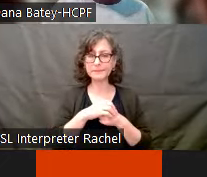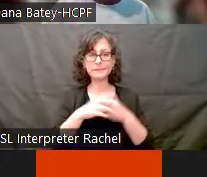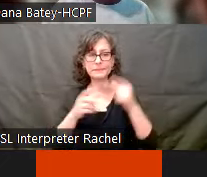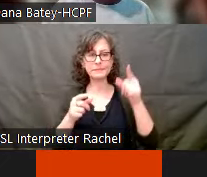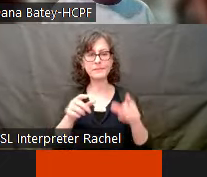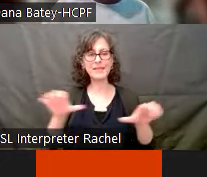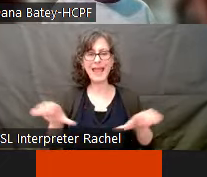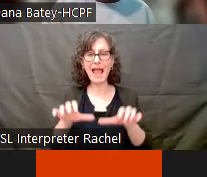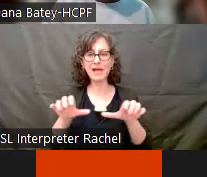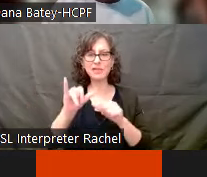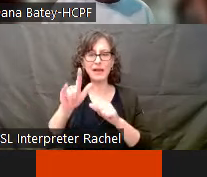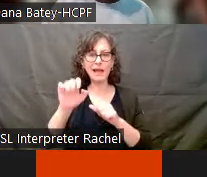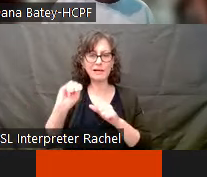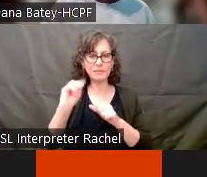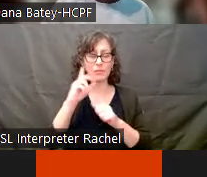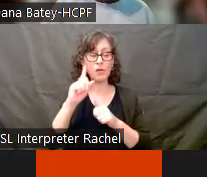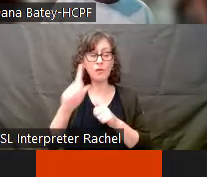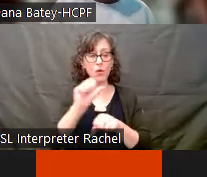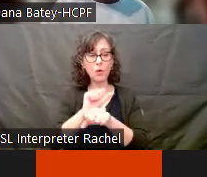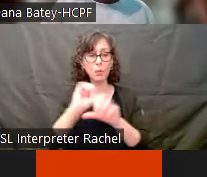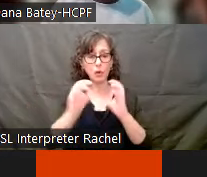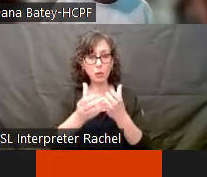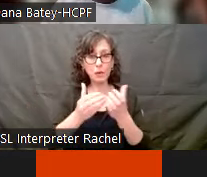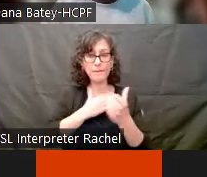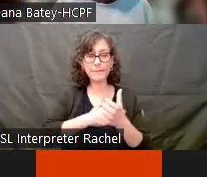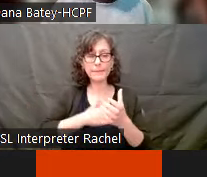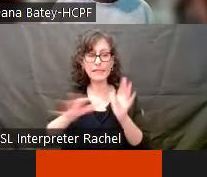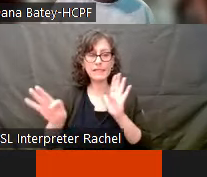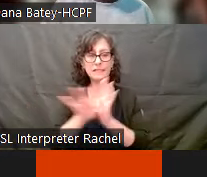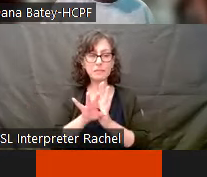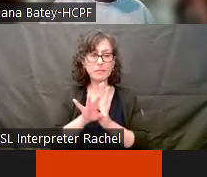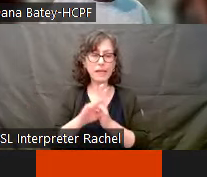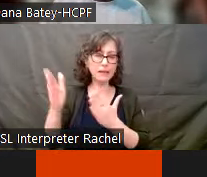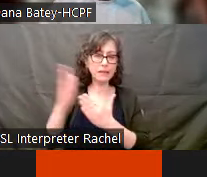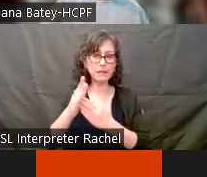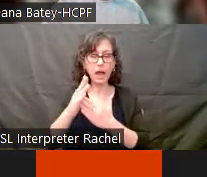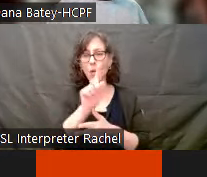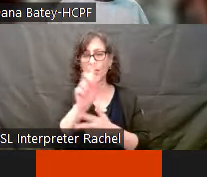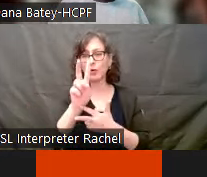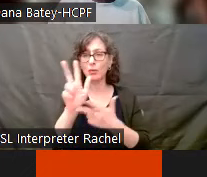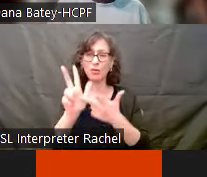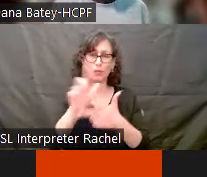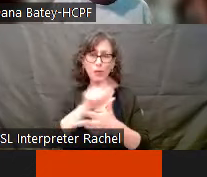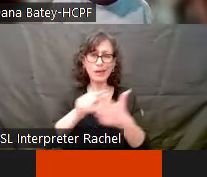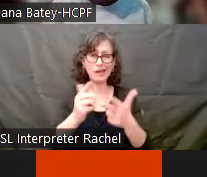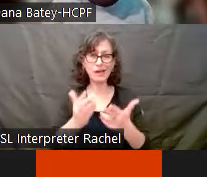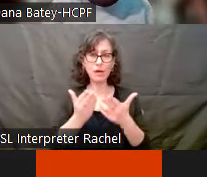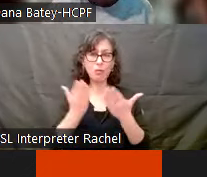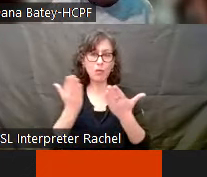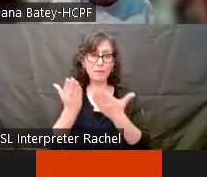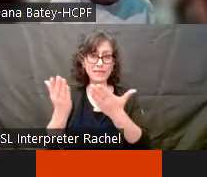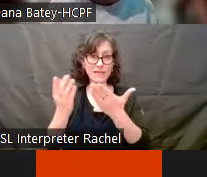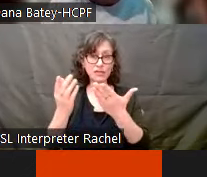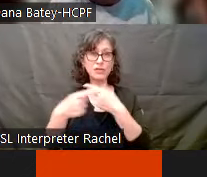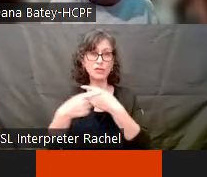for the work groups. We want you to pick your top 1 to 3 recommendations to report out to the larger group